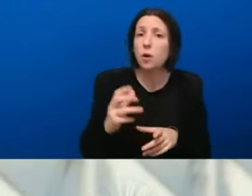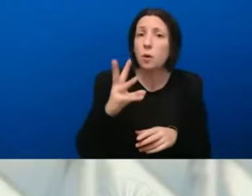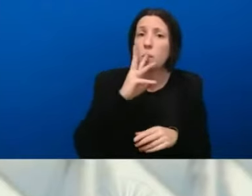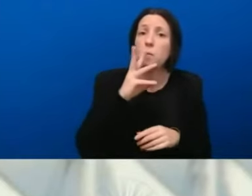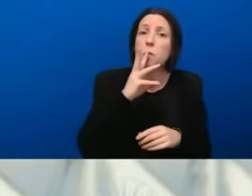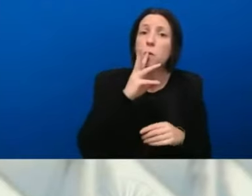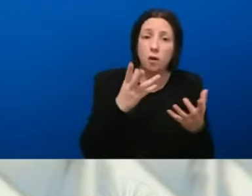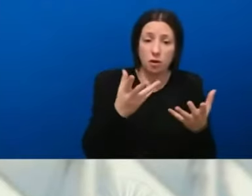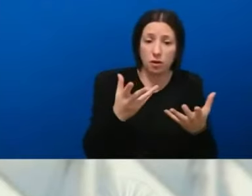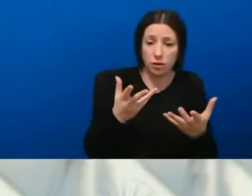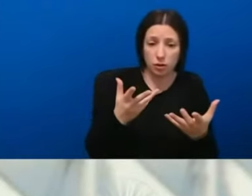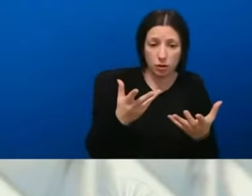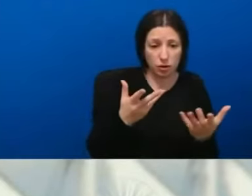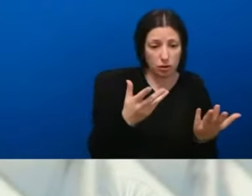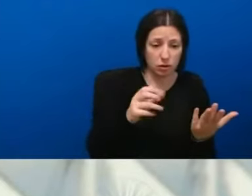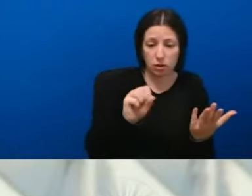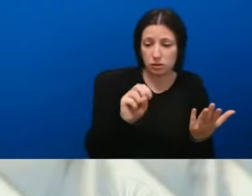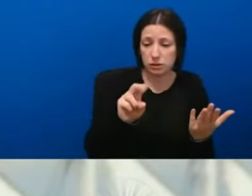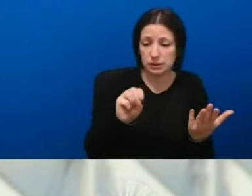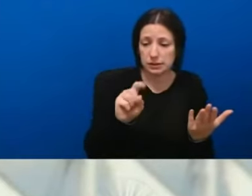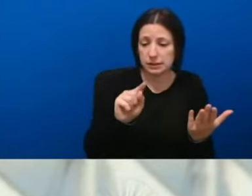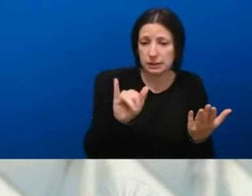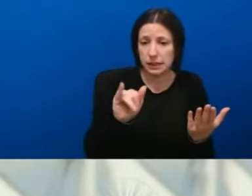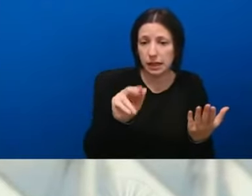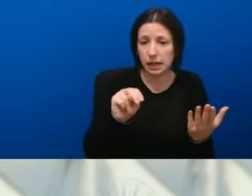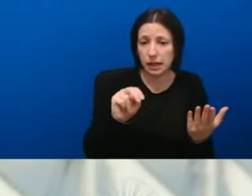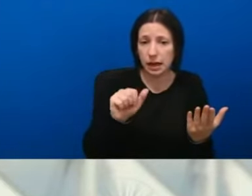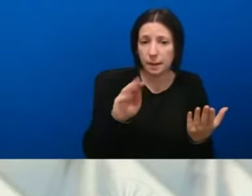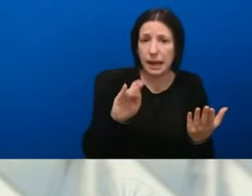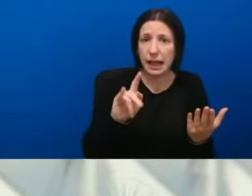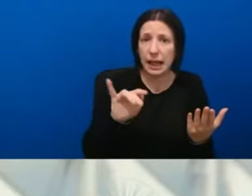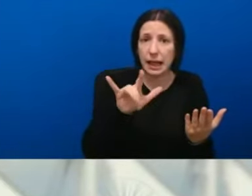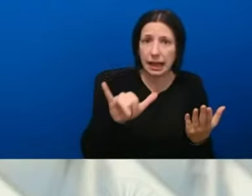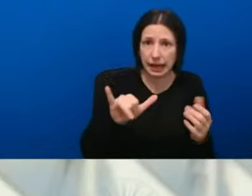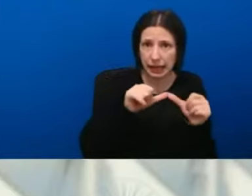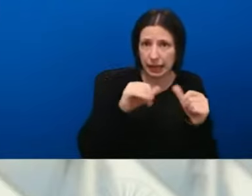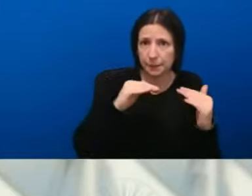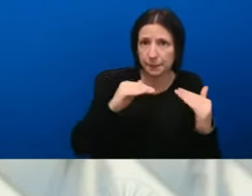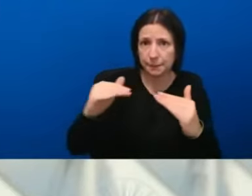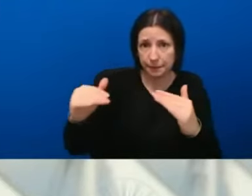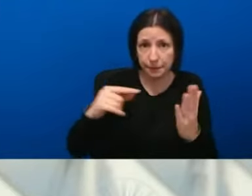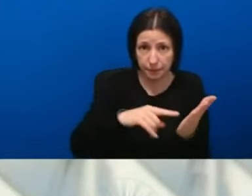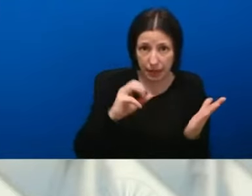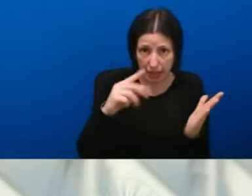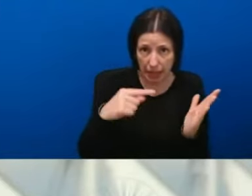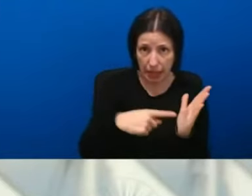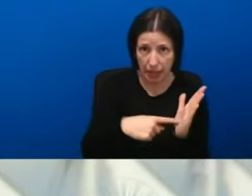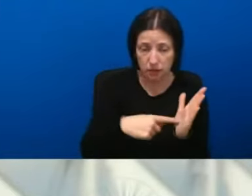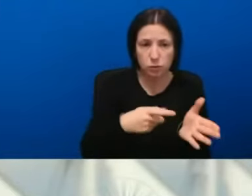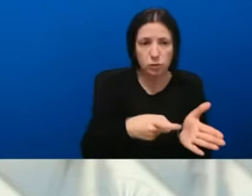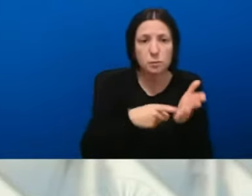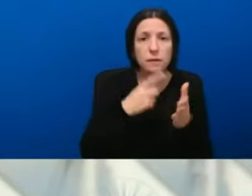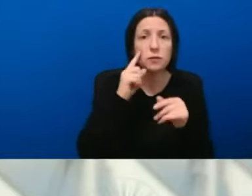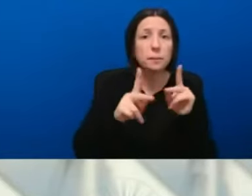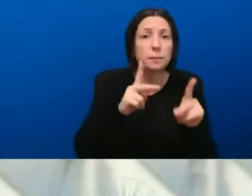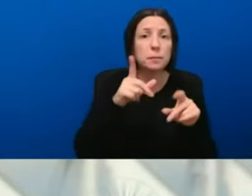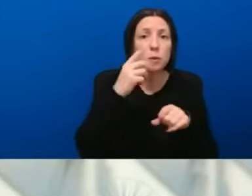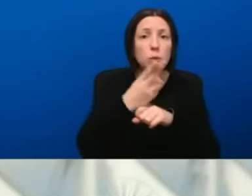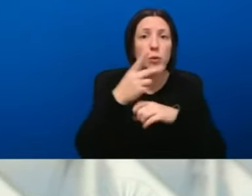aspects of the Water Sustainability Act is the requirement for those people who access